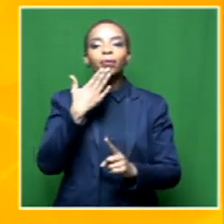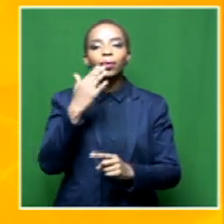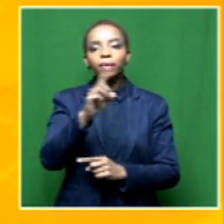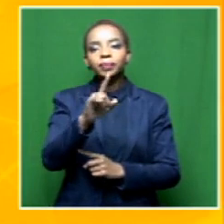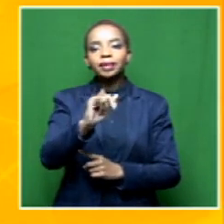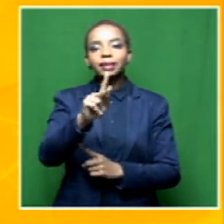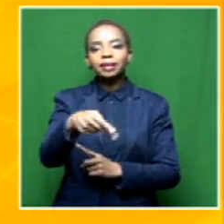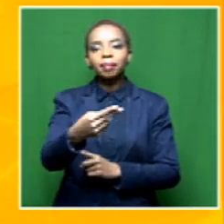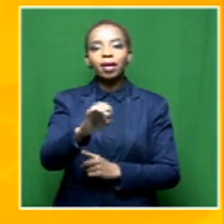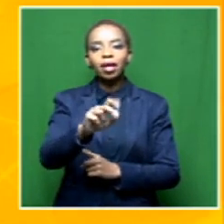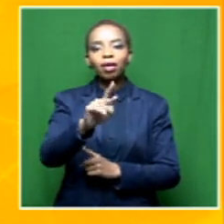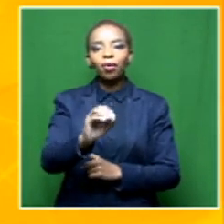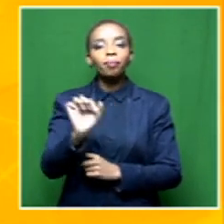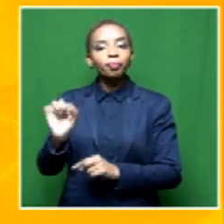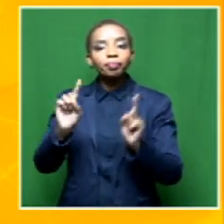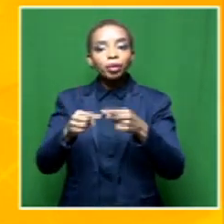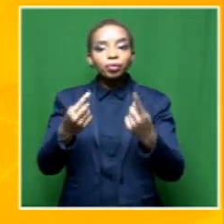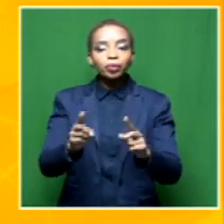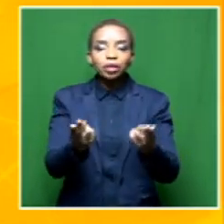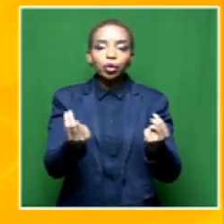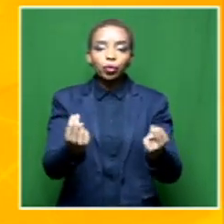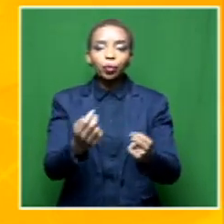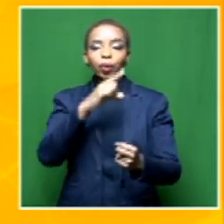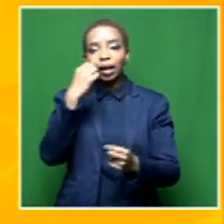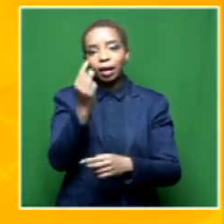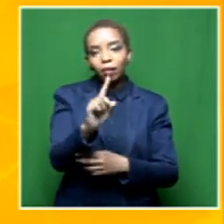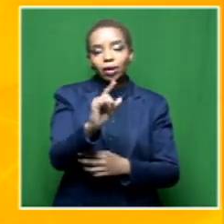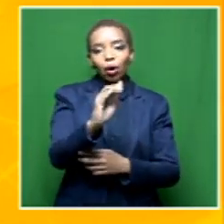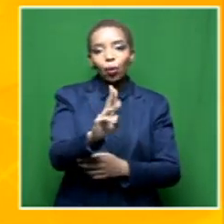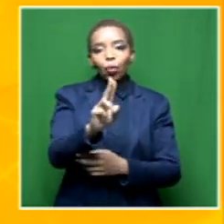talking to us about his newly released EP titled Ubizo The Calling, as well as his musical career.